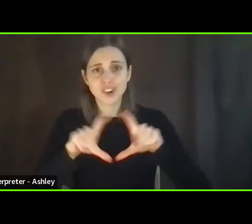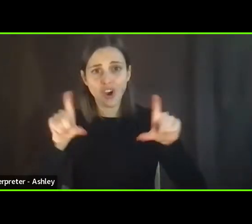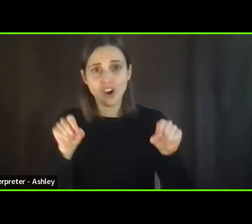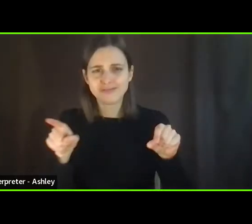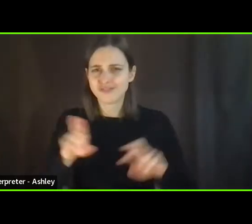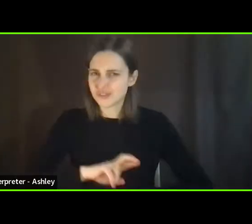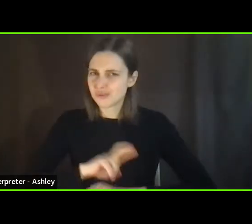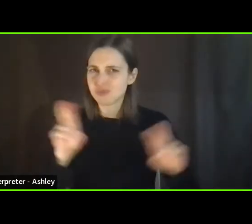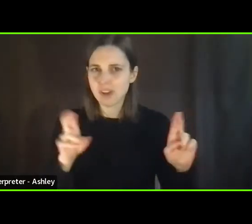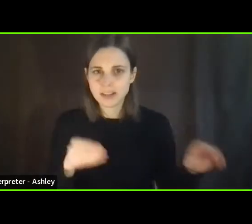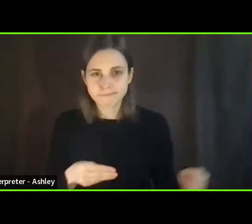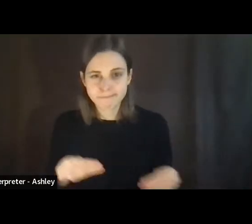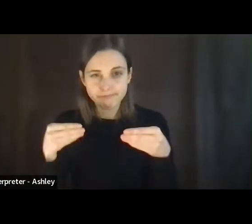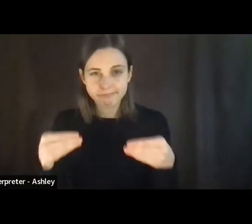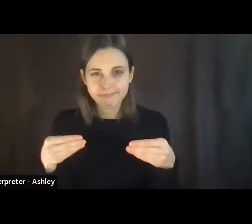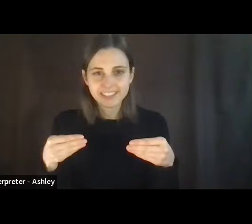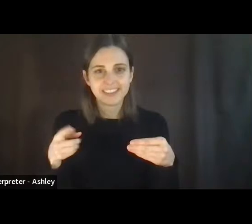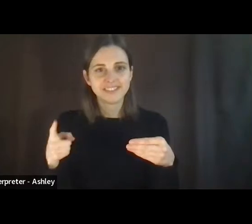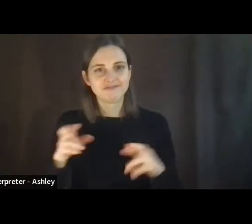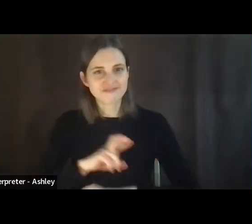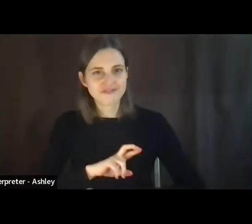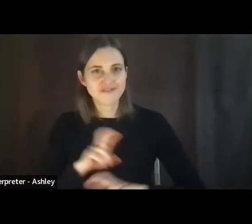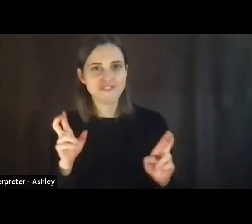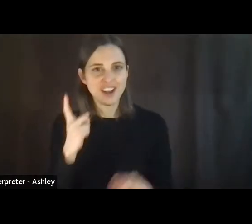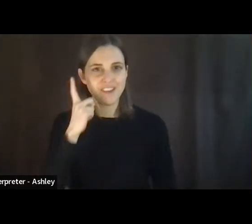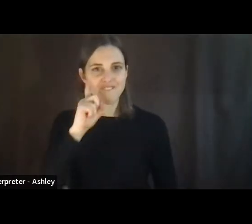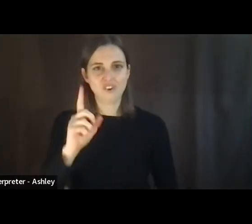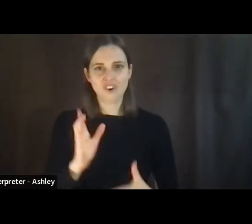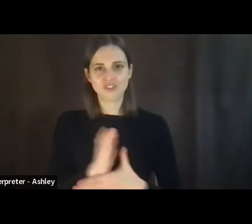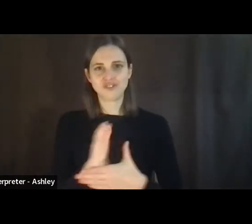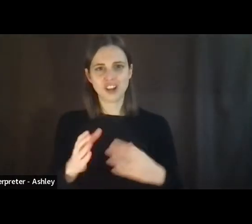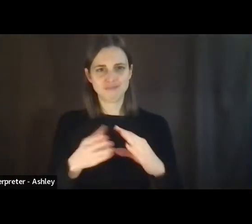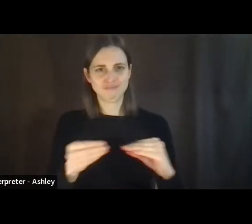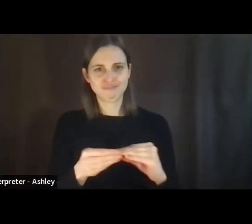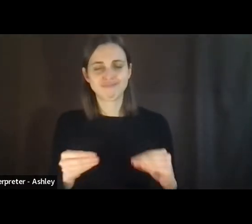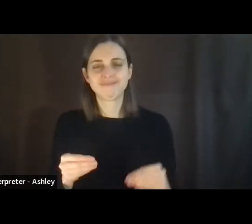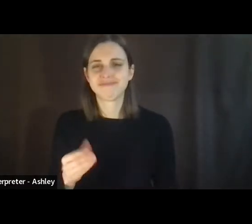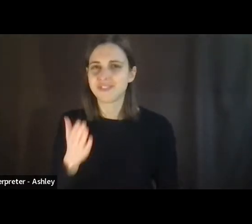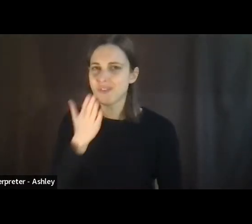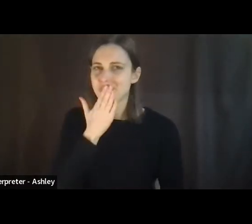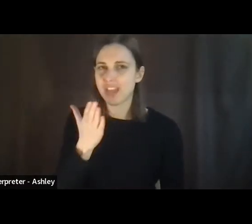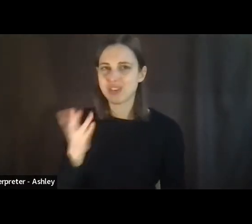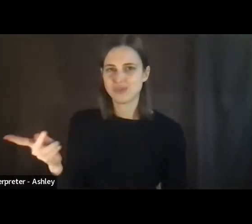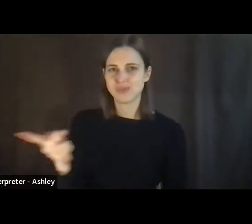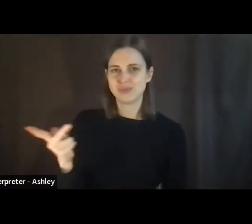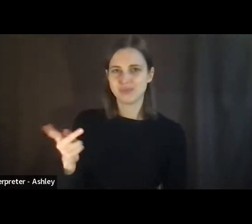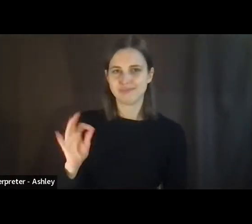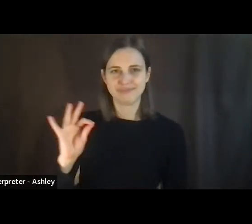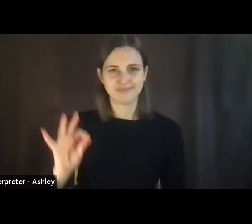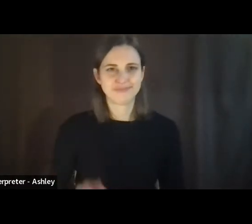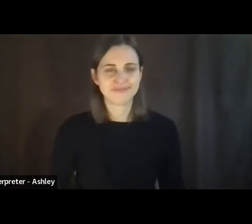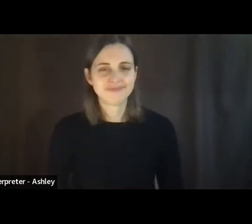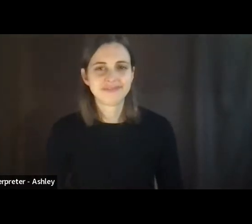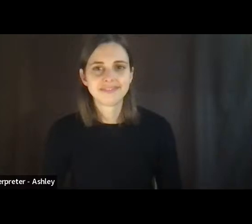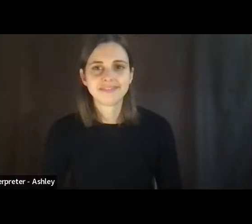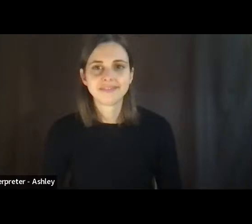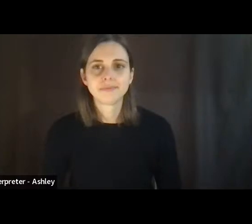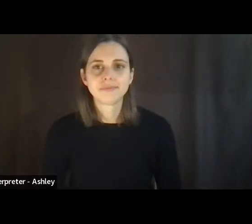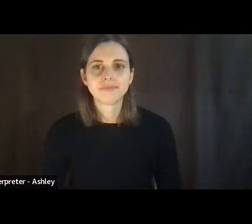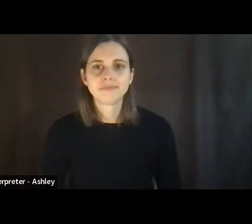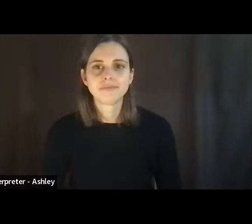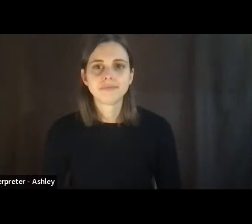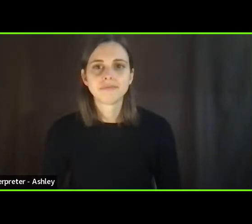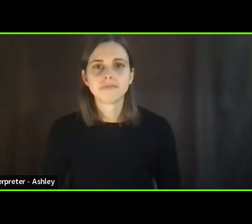the debrief as well. So thank you, Irina and Ed. That's great. Thanks, Irina. I was a member of